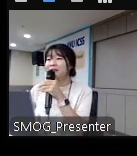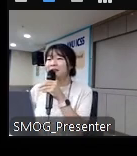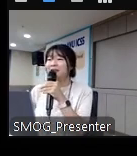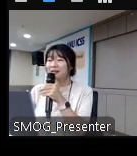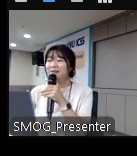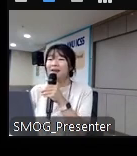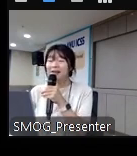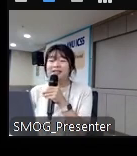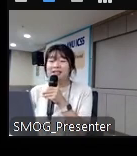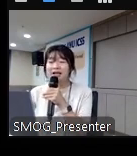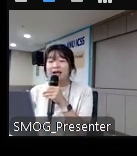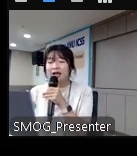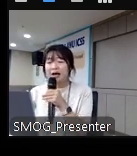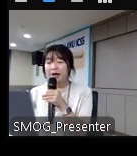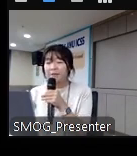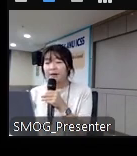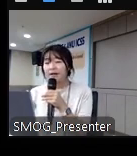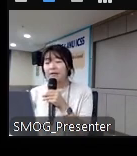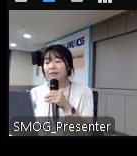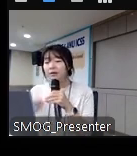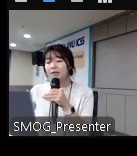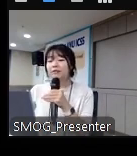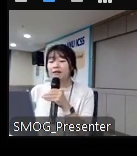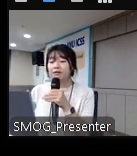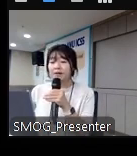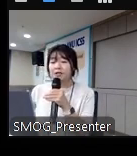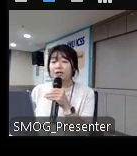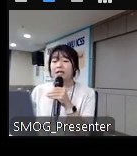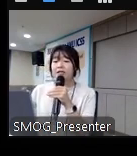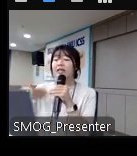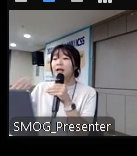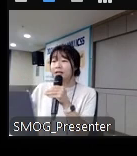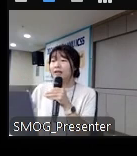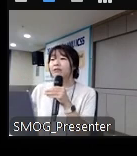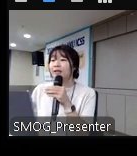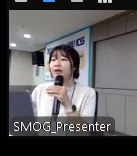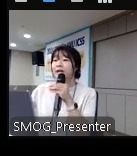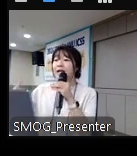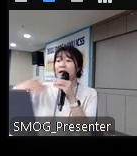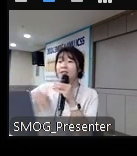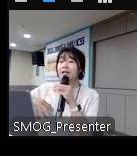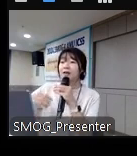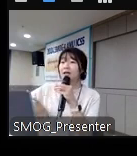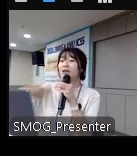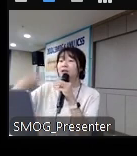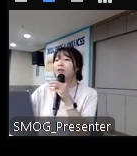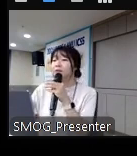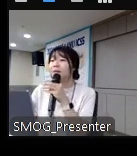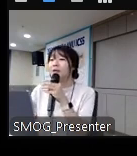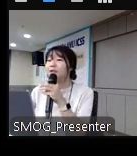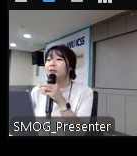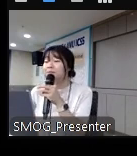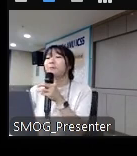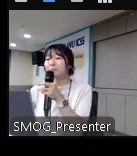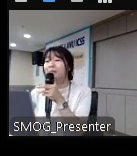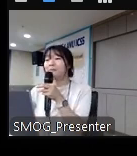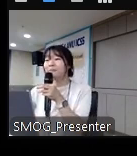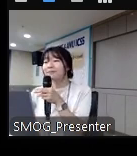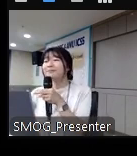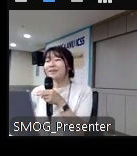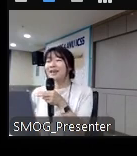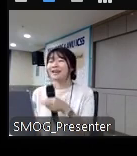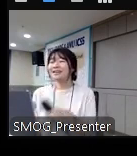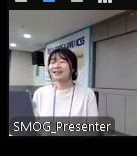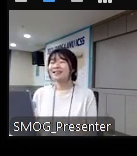that would be the terminology. But most of the information is redundant rather than actually giving new information. Yep.